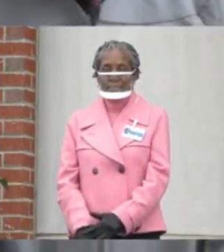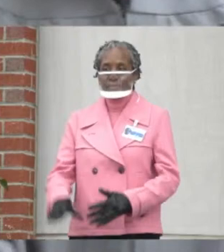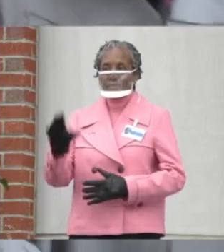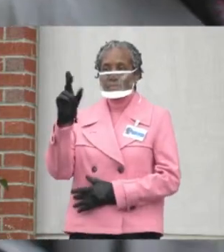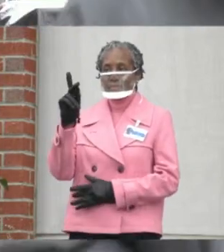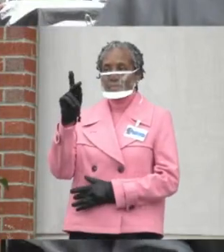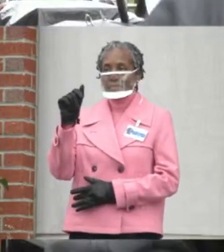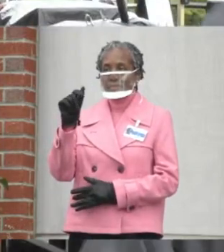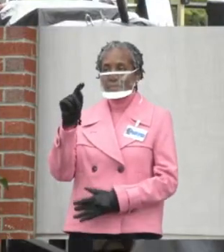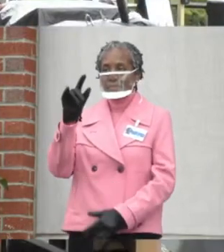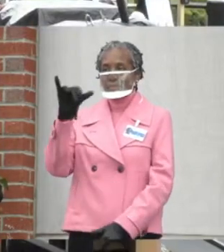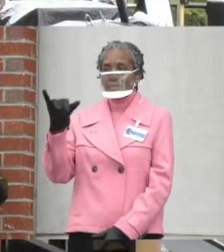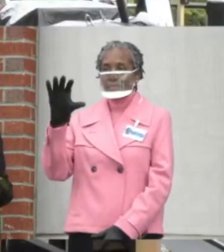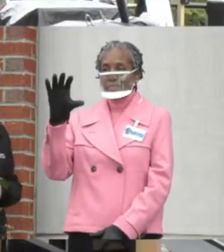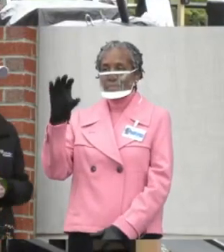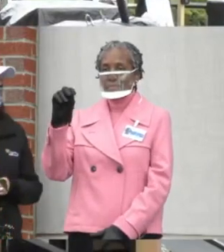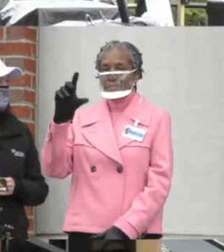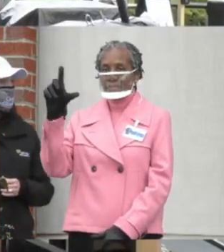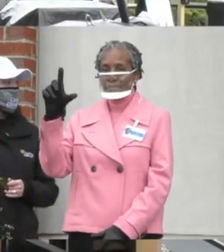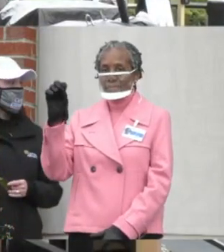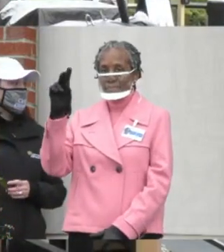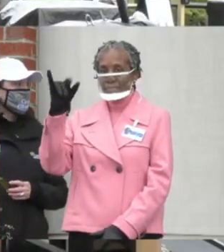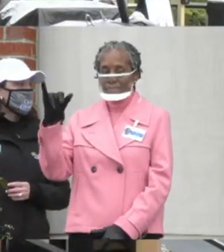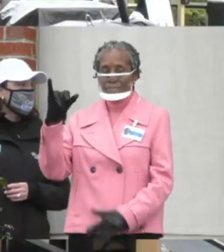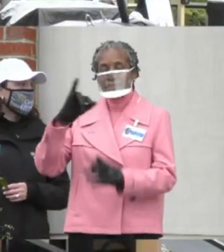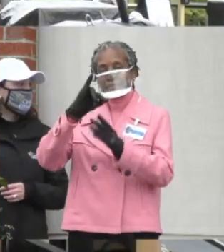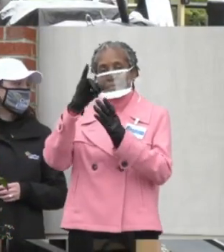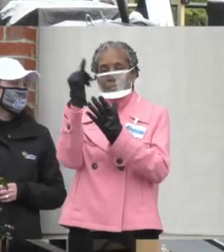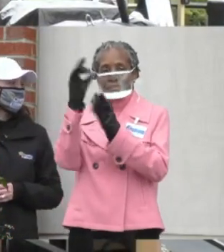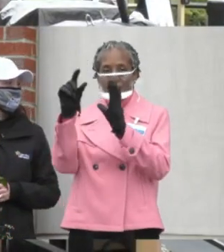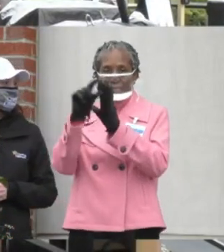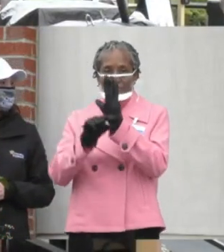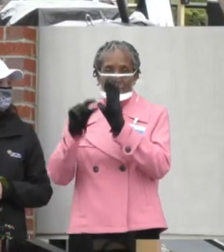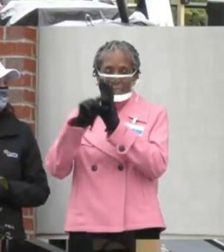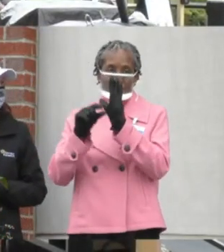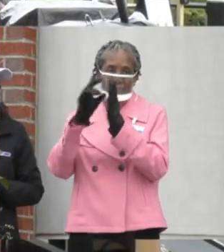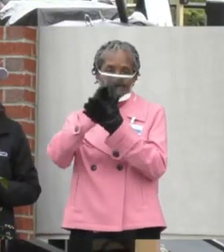Kathy Colony, Advertising and Graphic Design.